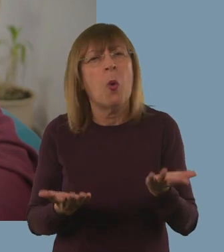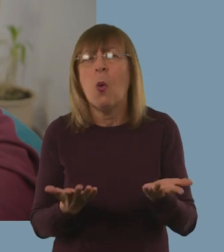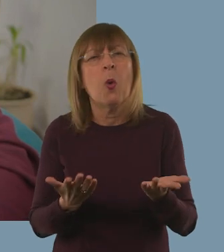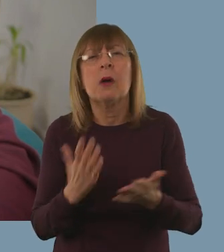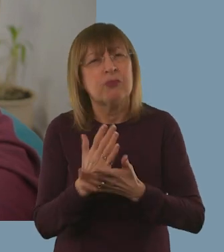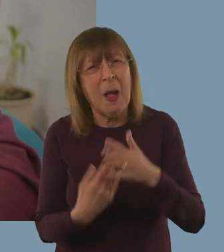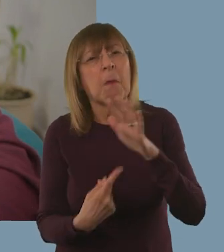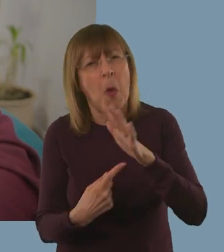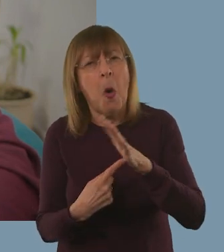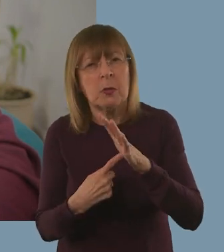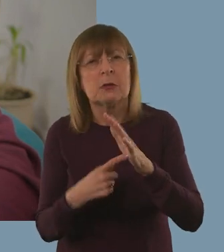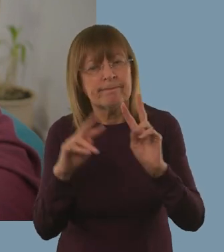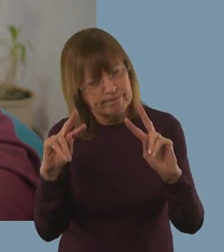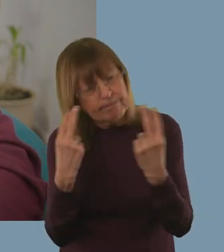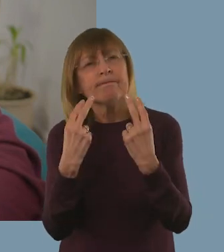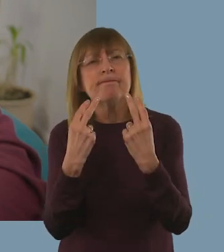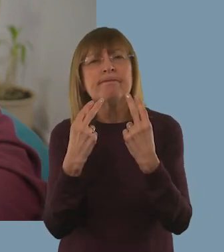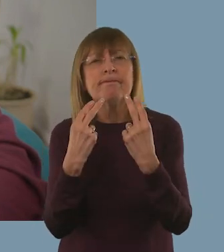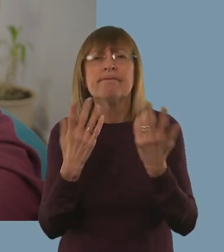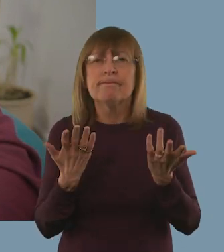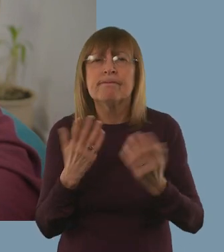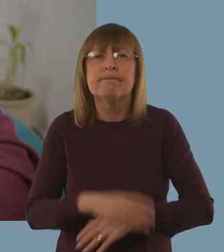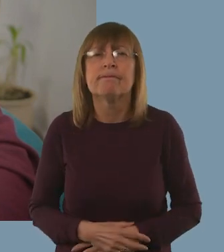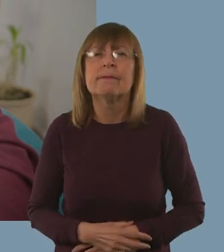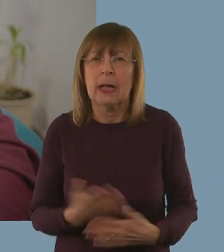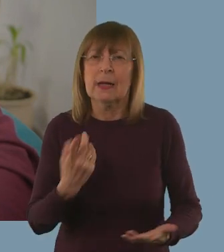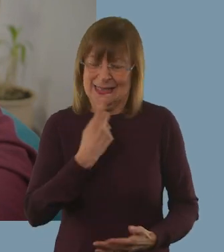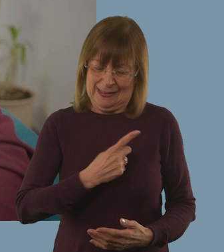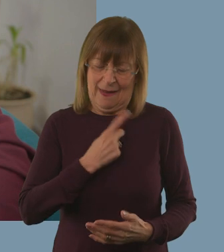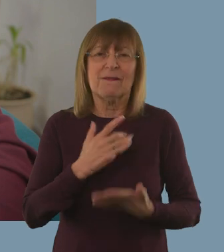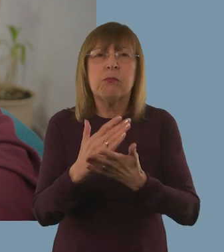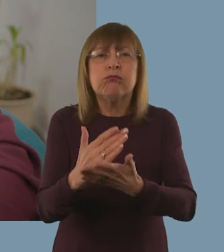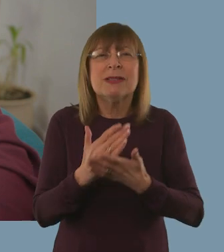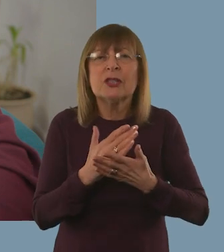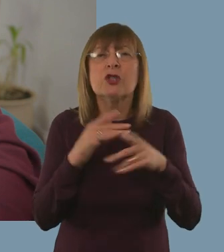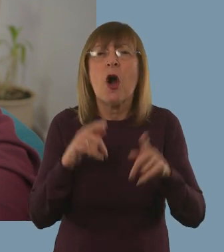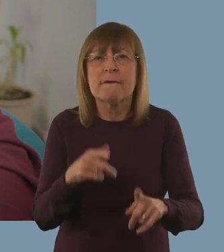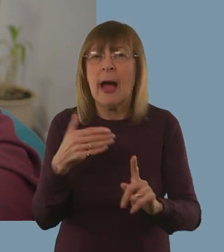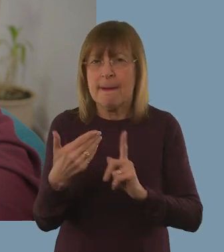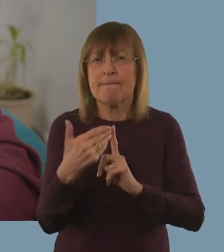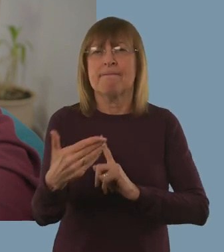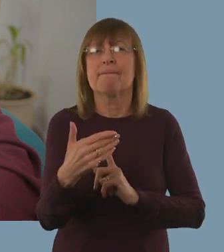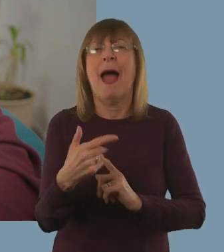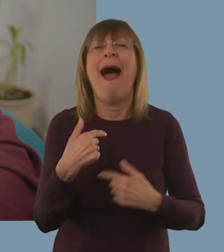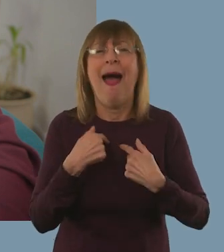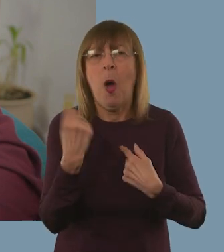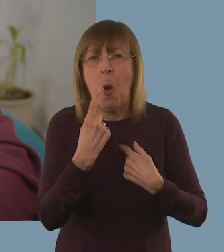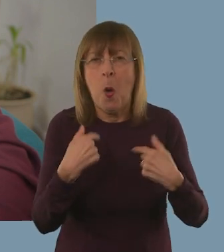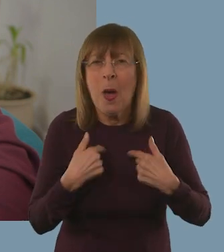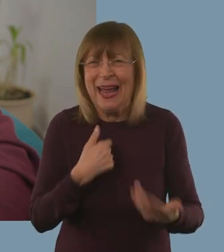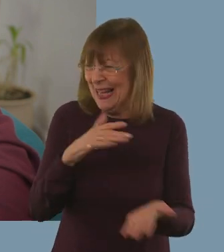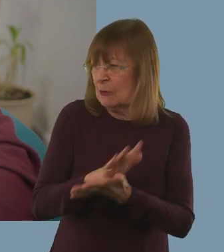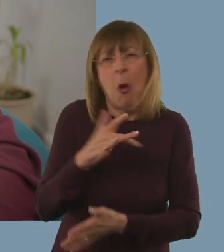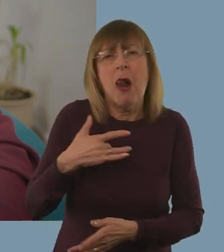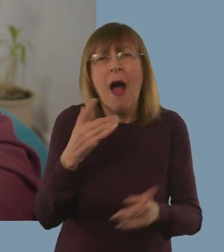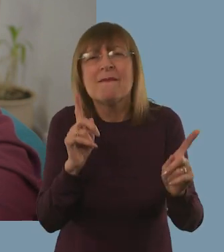way after, this is sort of, you know, way down the line. It's a way of self-preservation, of acknowledging again who you